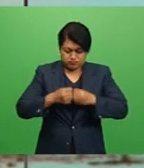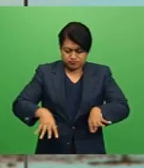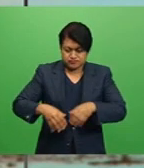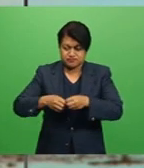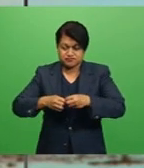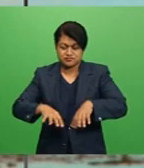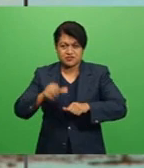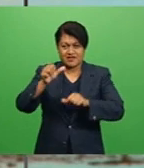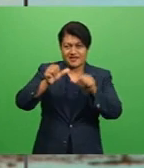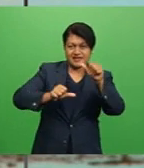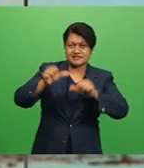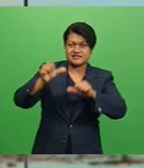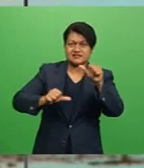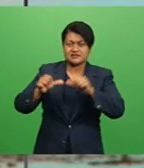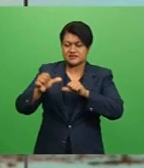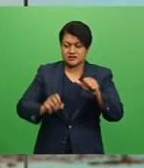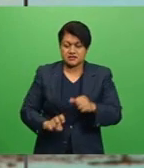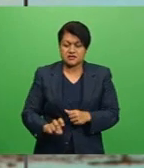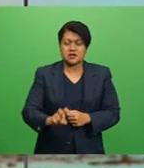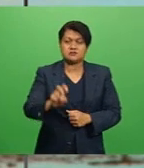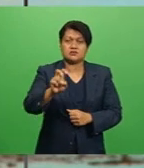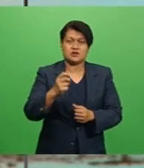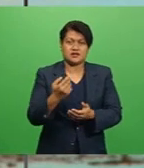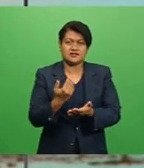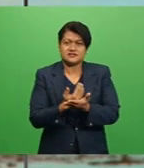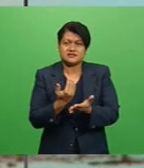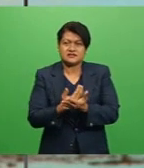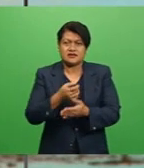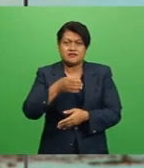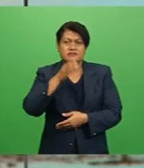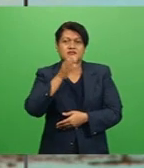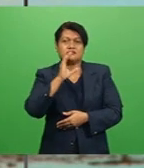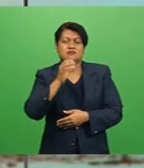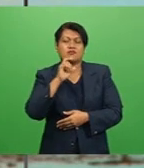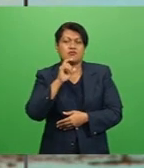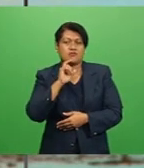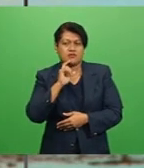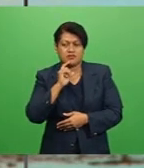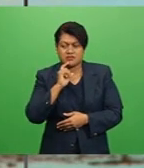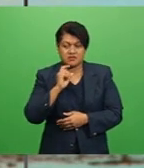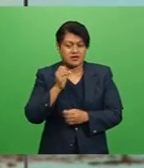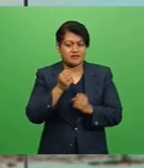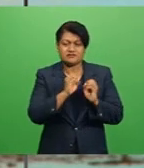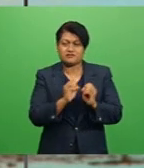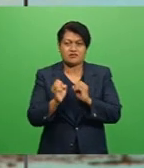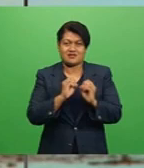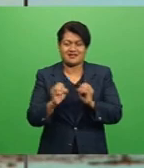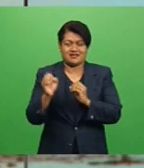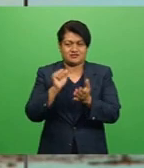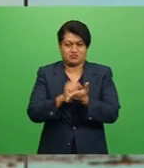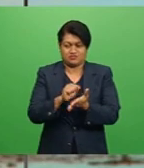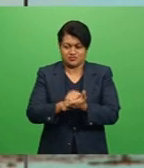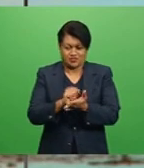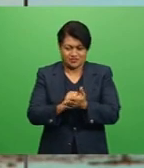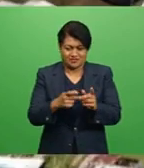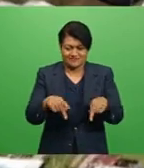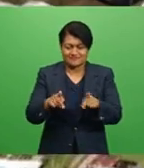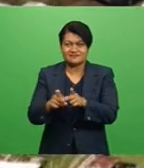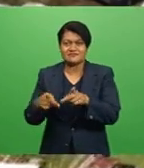says transportation and access to safe drinking water are being prioritized in the 2 affected districts. Kritika Kumar